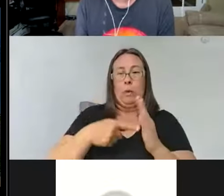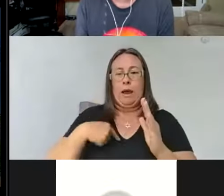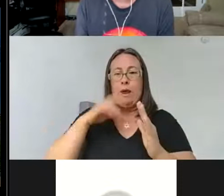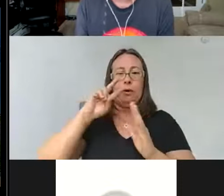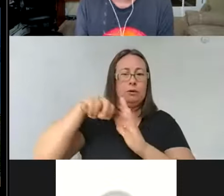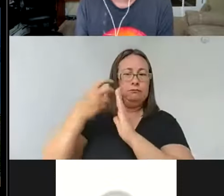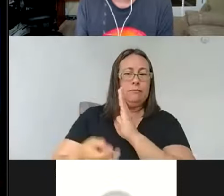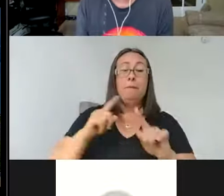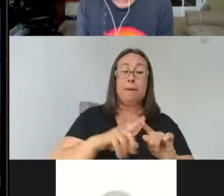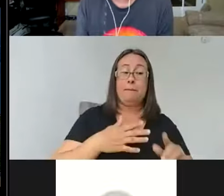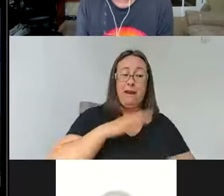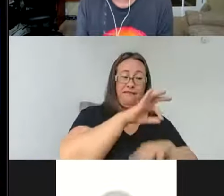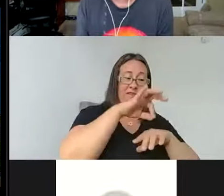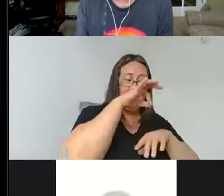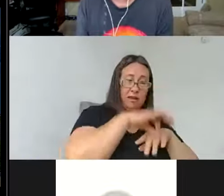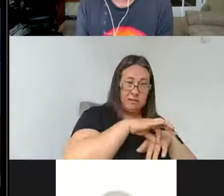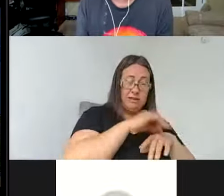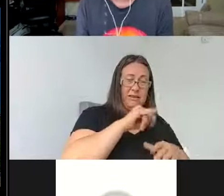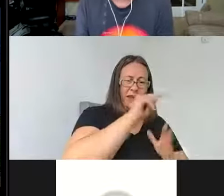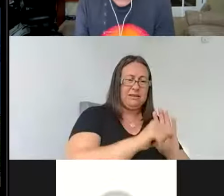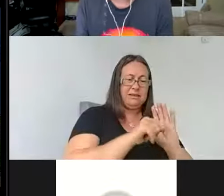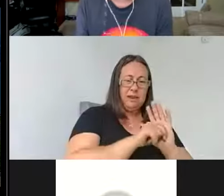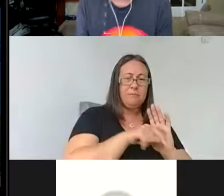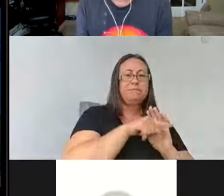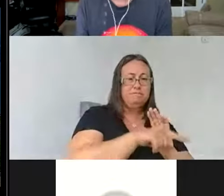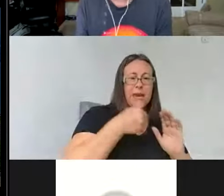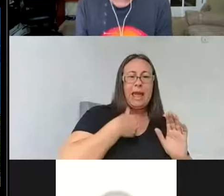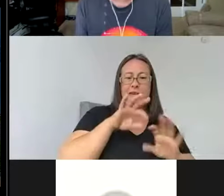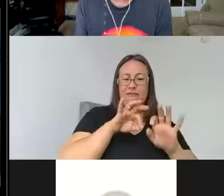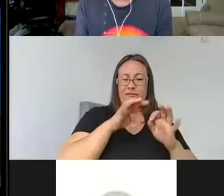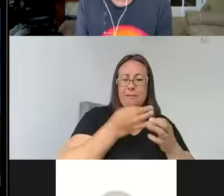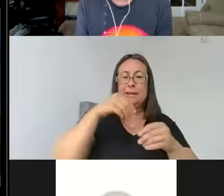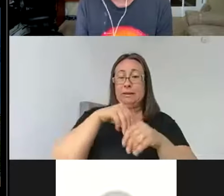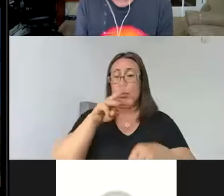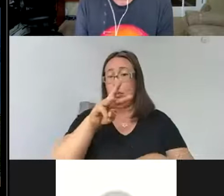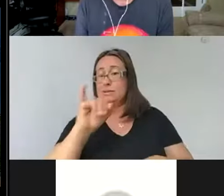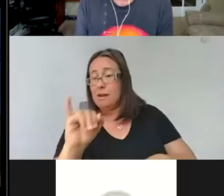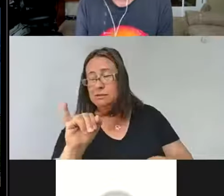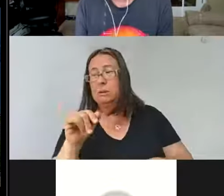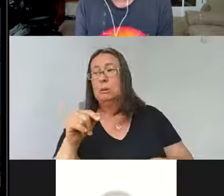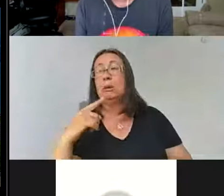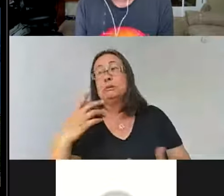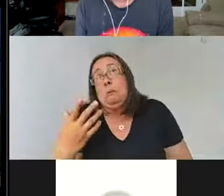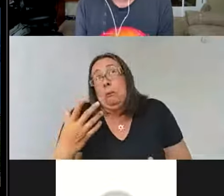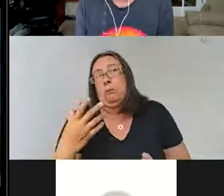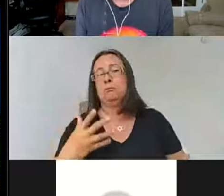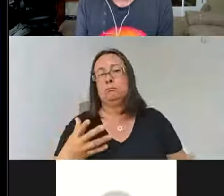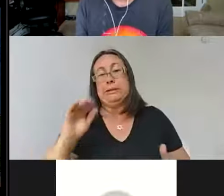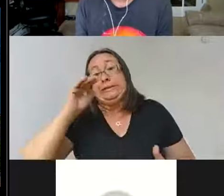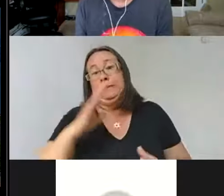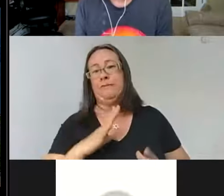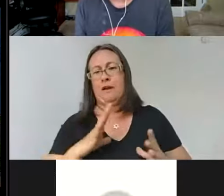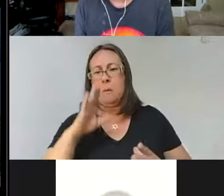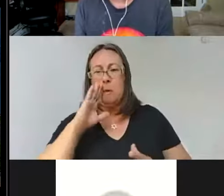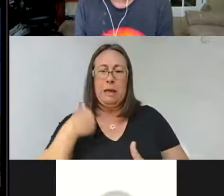fiance at the time, who I met at CSU, had family in Wisconsin. So again, I was like, oh, sure, that sounds fine. We'll have some support